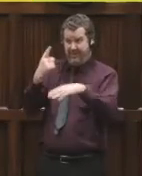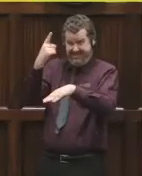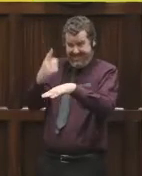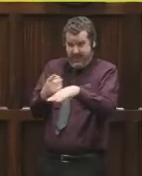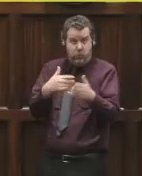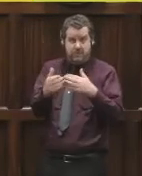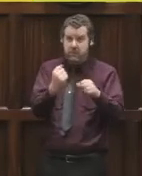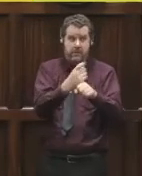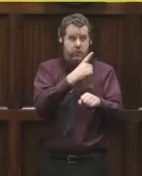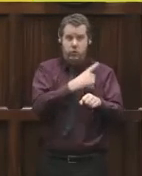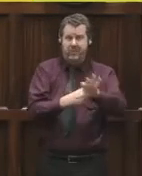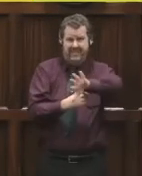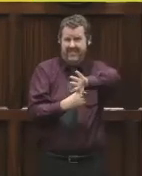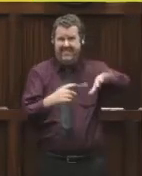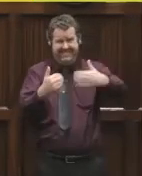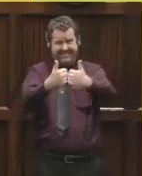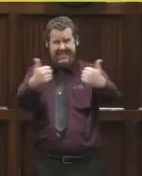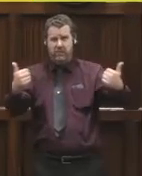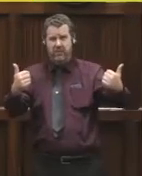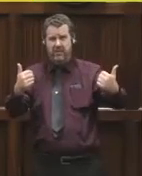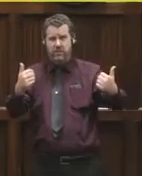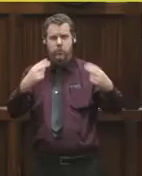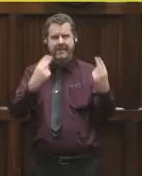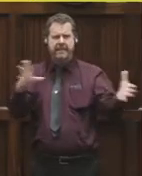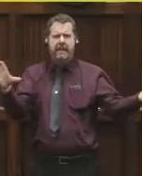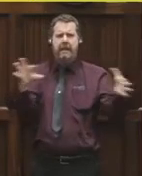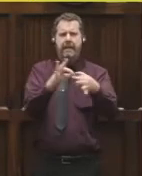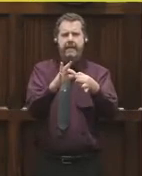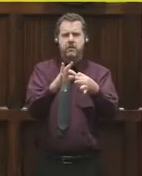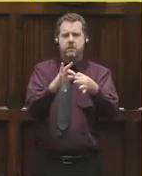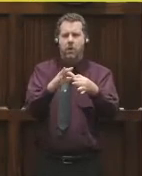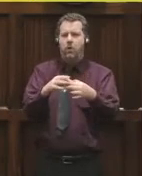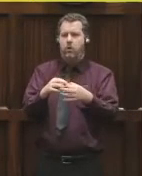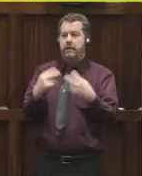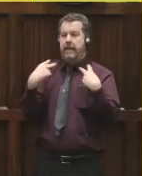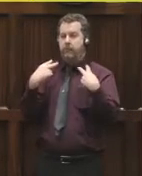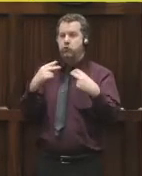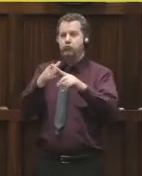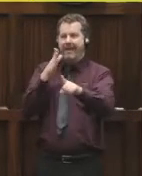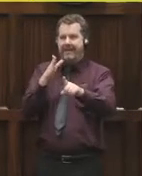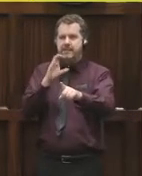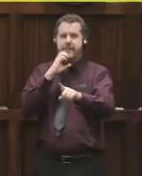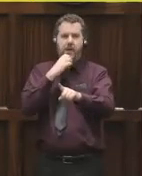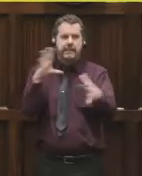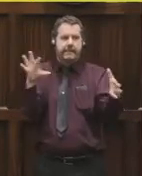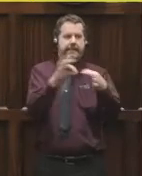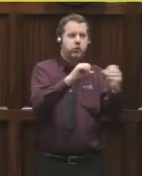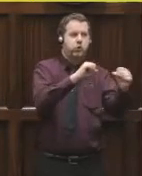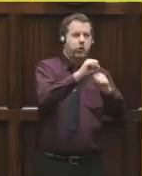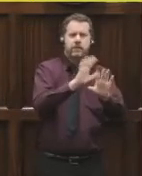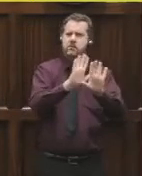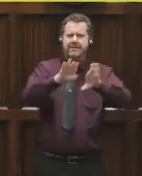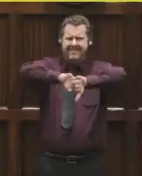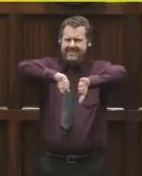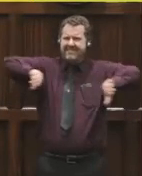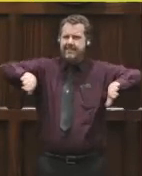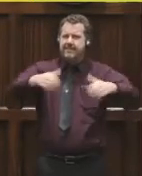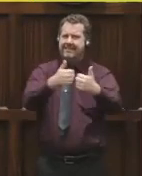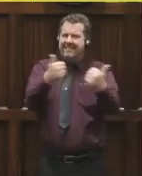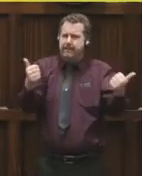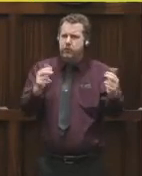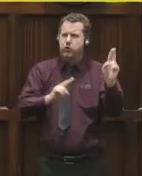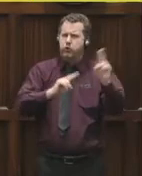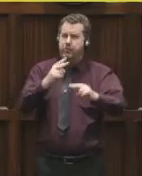such without being directly linked to a service approach. They're actually two separate things, and they should be two